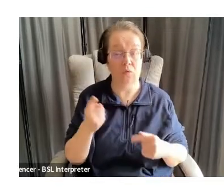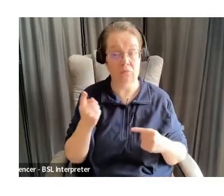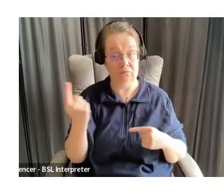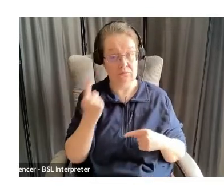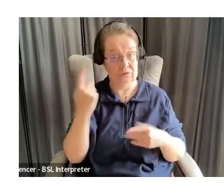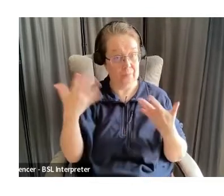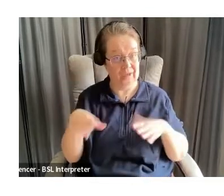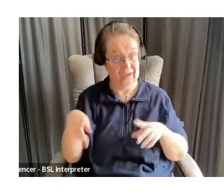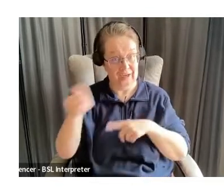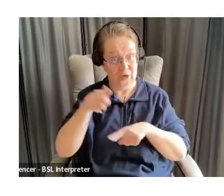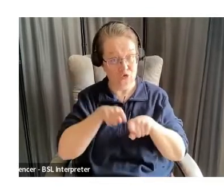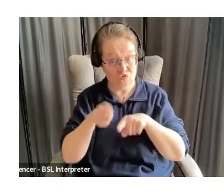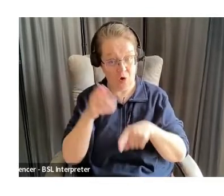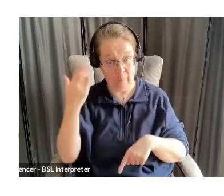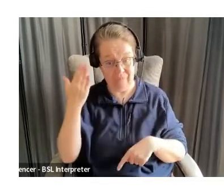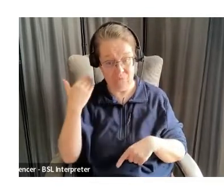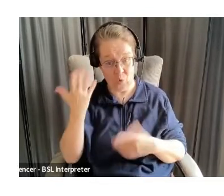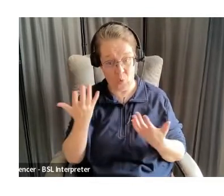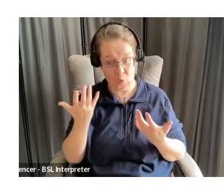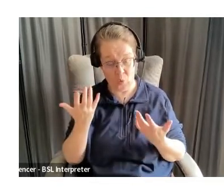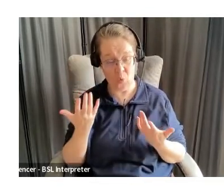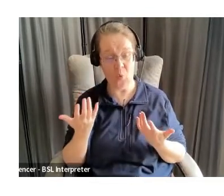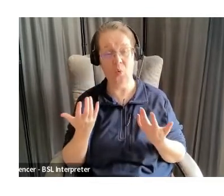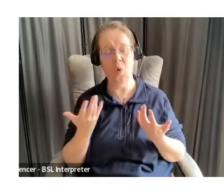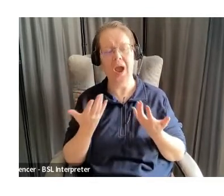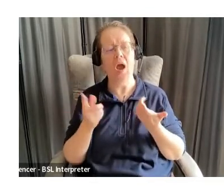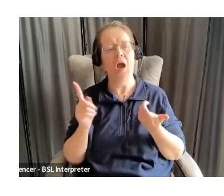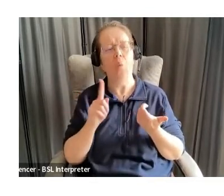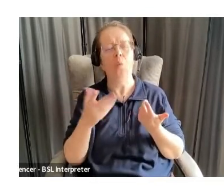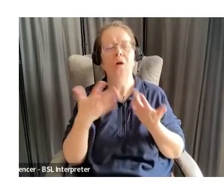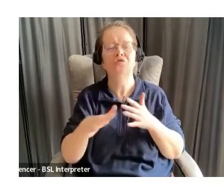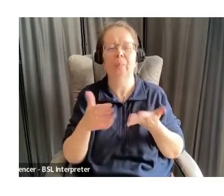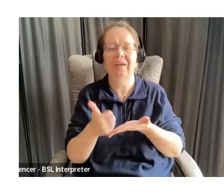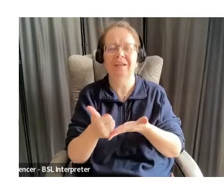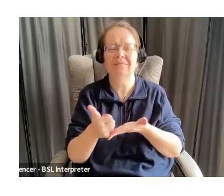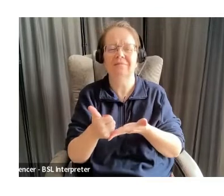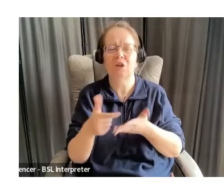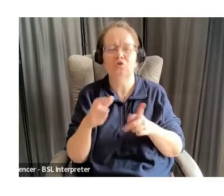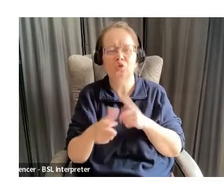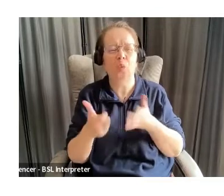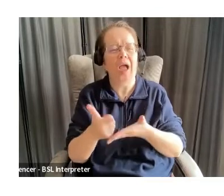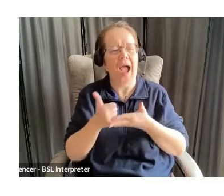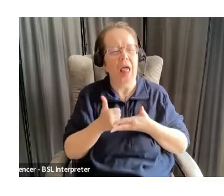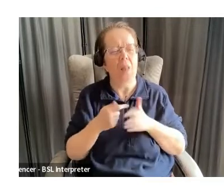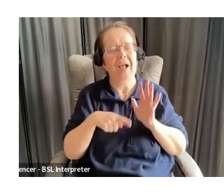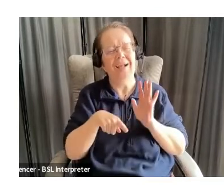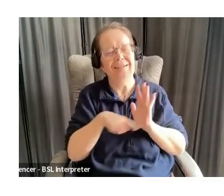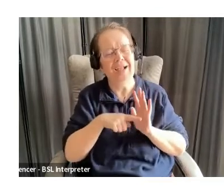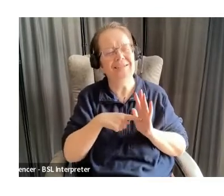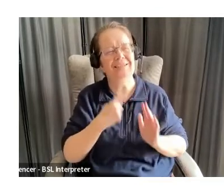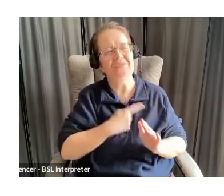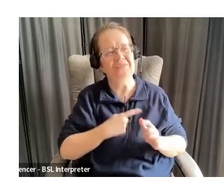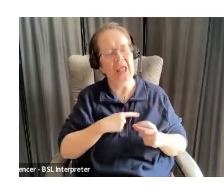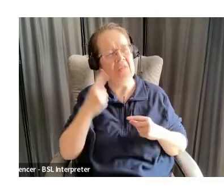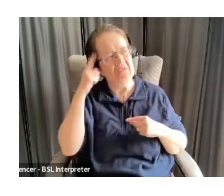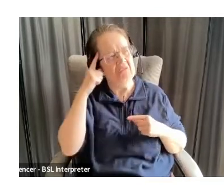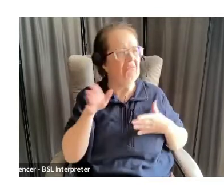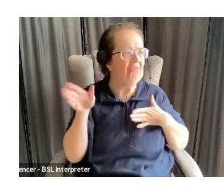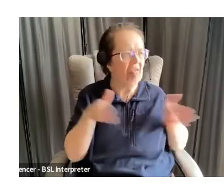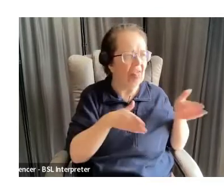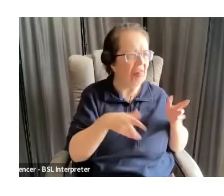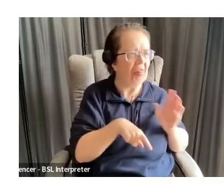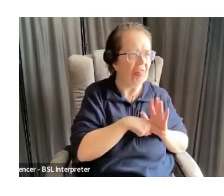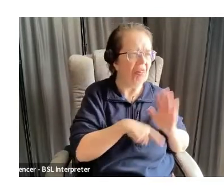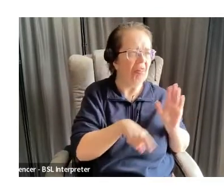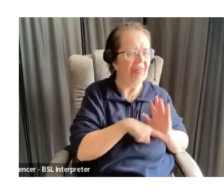do that? And what did you do that helped you reduce that negative self-speak? So you might